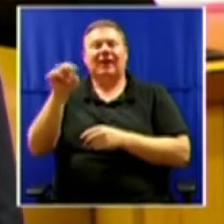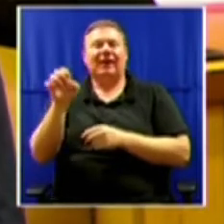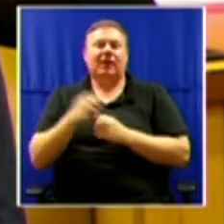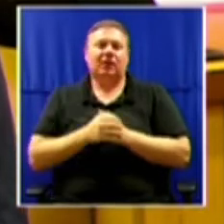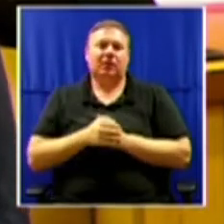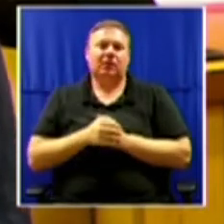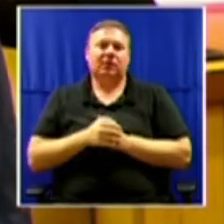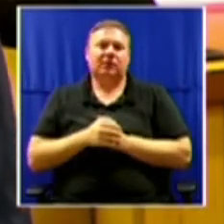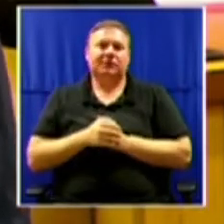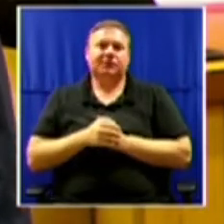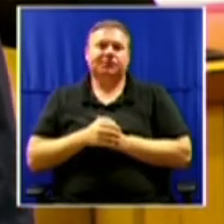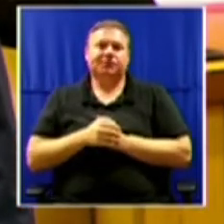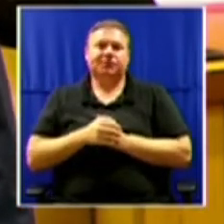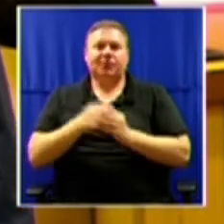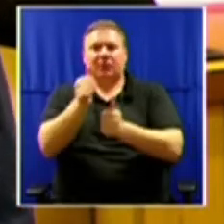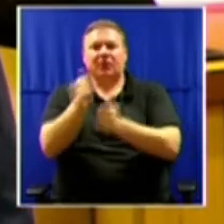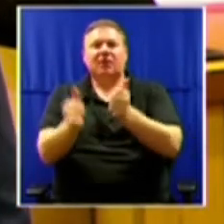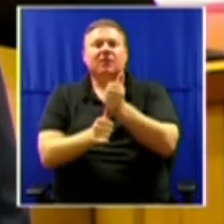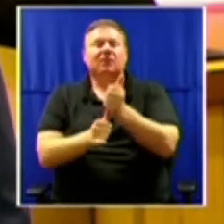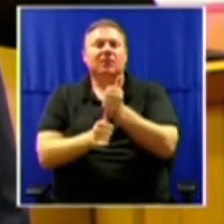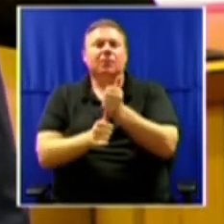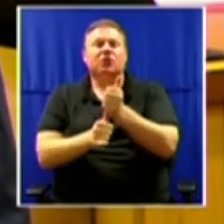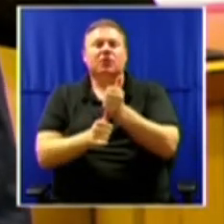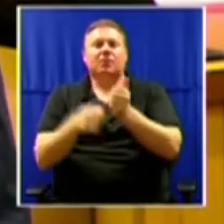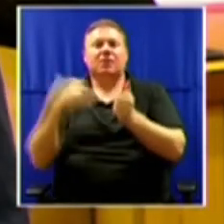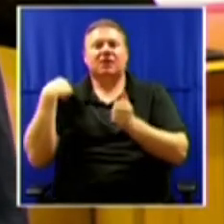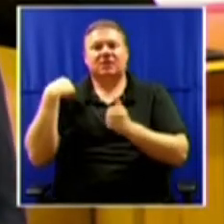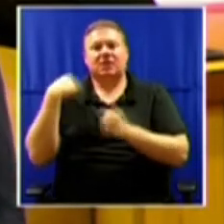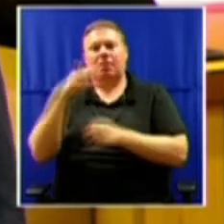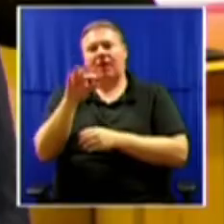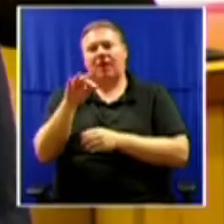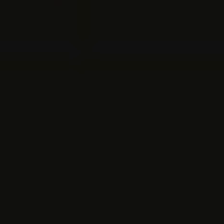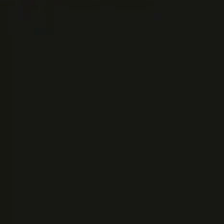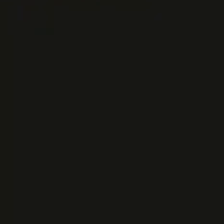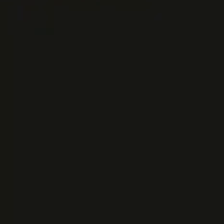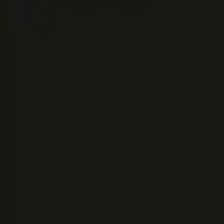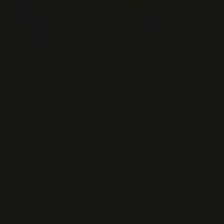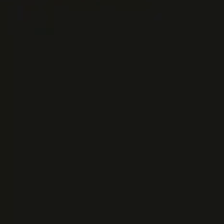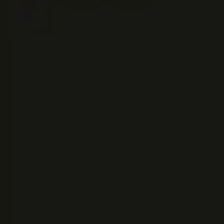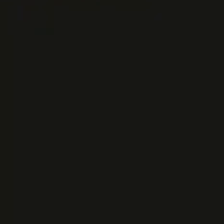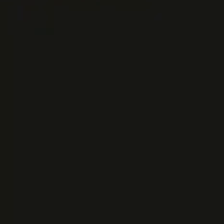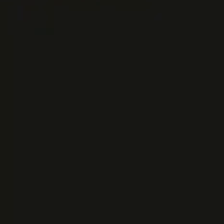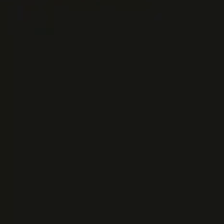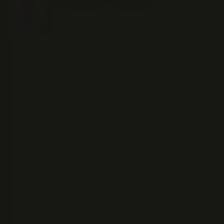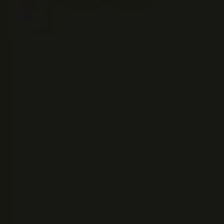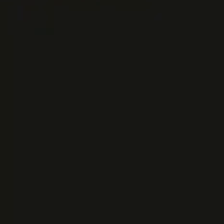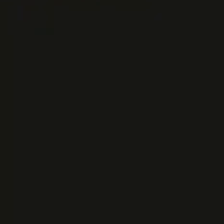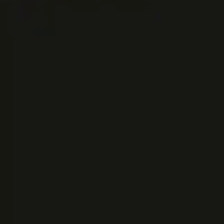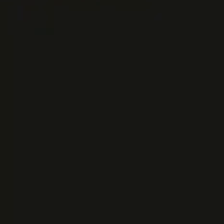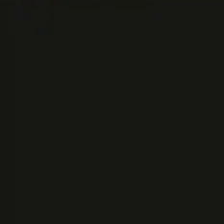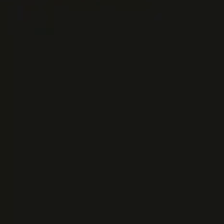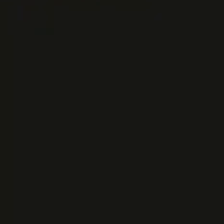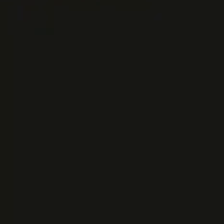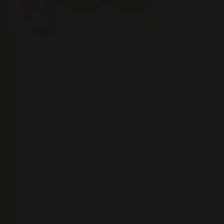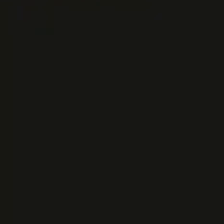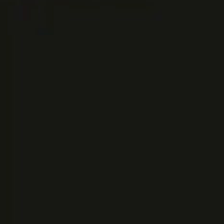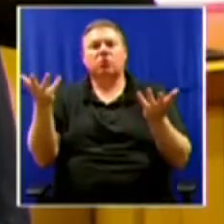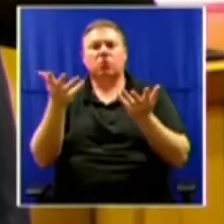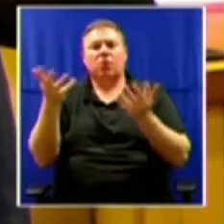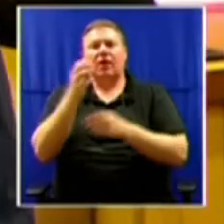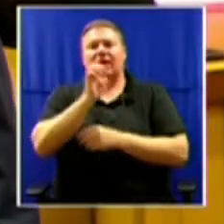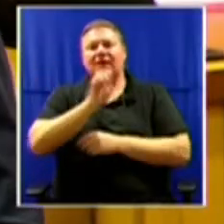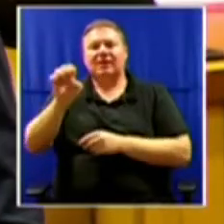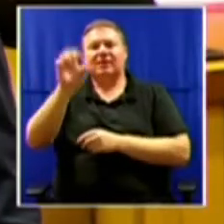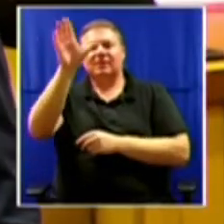on Monday has opened the Kamaku new facility in the Eastern Cape. But still, though